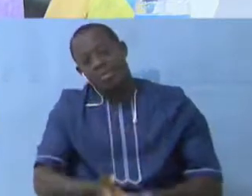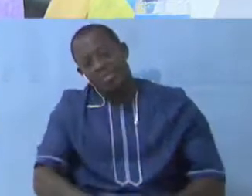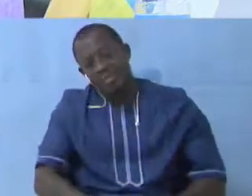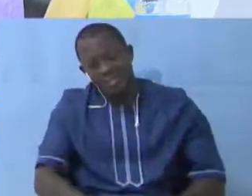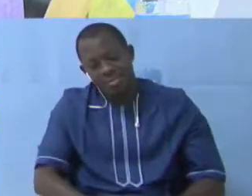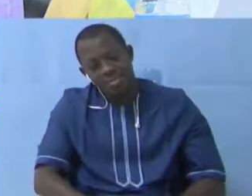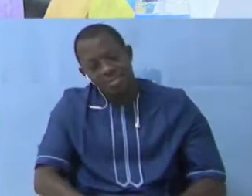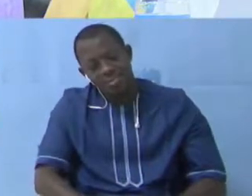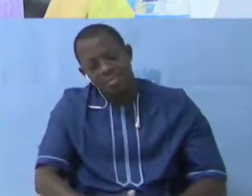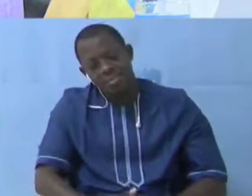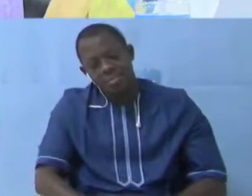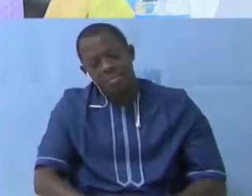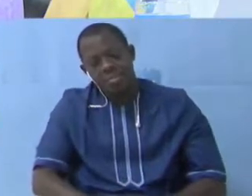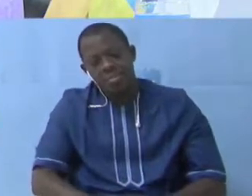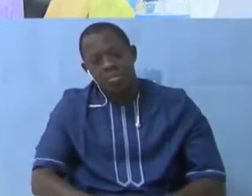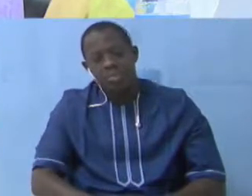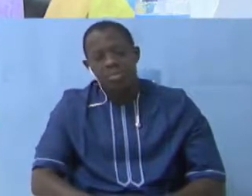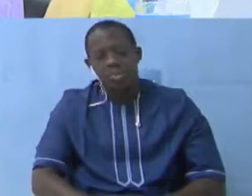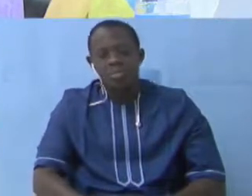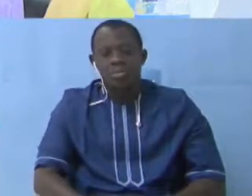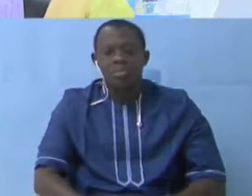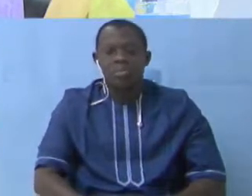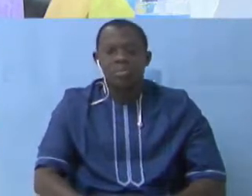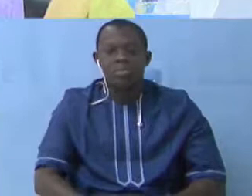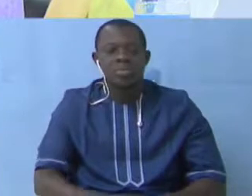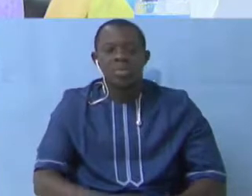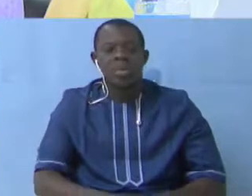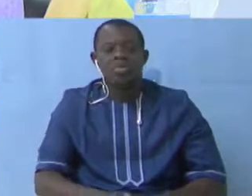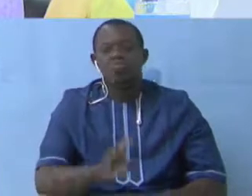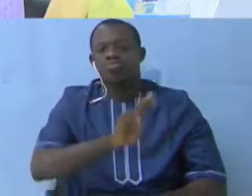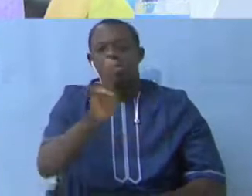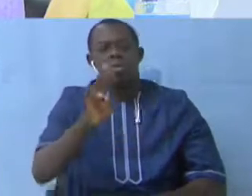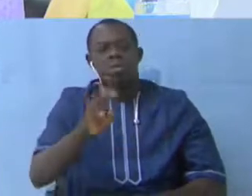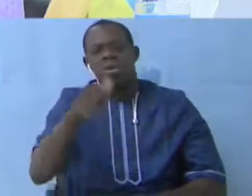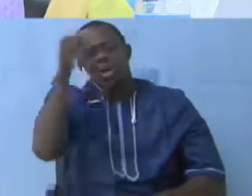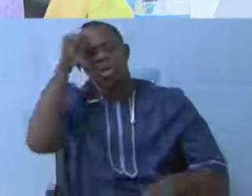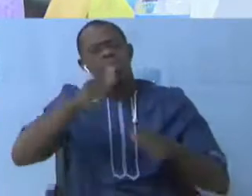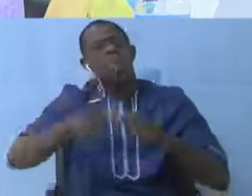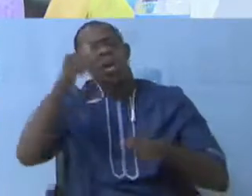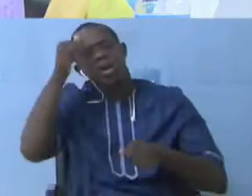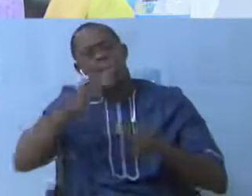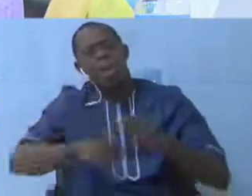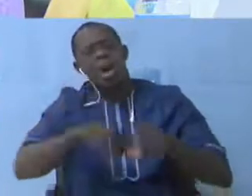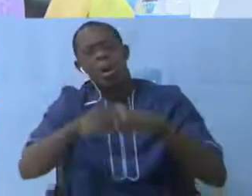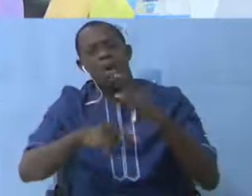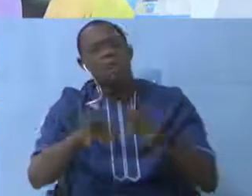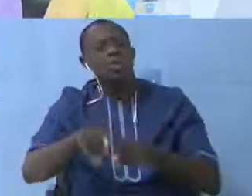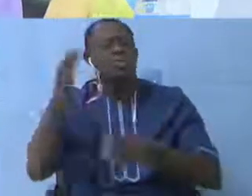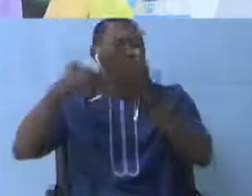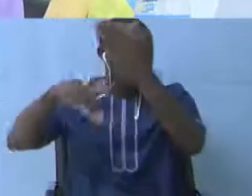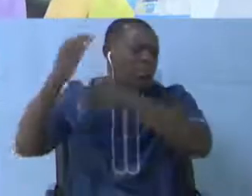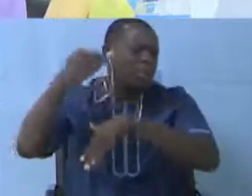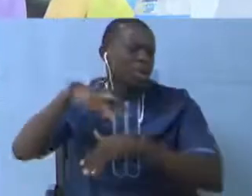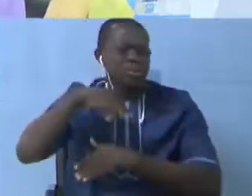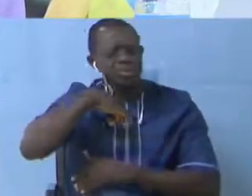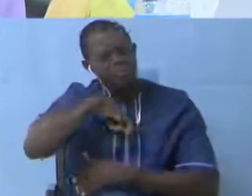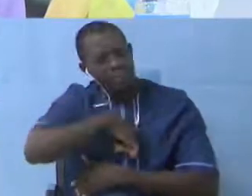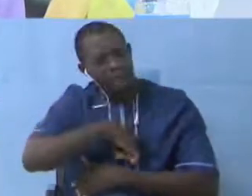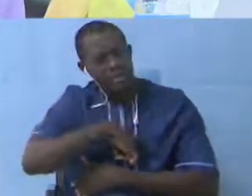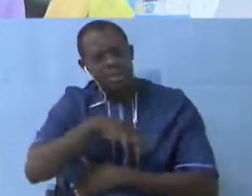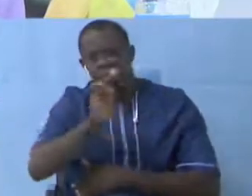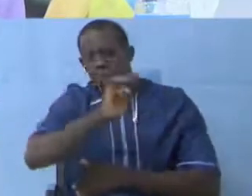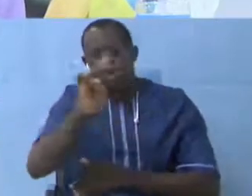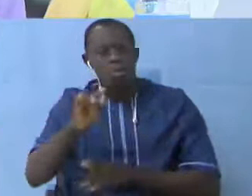xam ne dañ ko bëgg a indi yokkute. Let's not bring back all those sad memories because it will delay our process of going